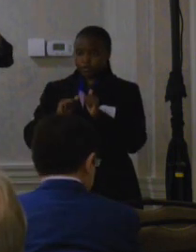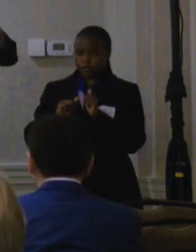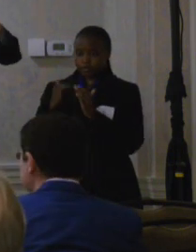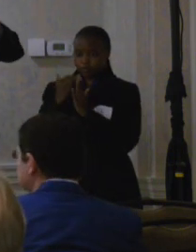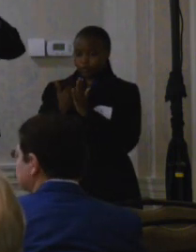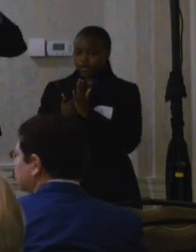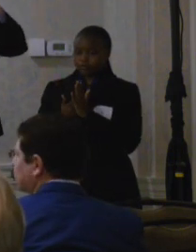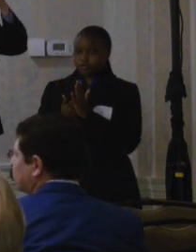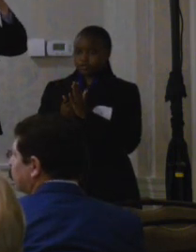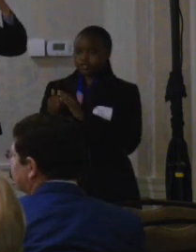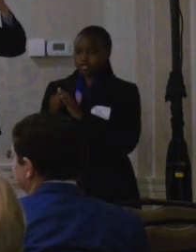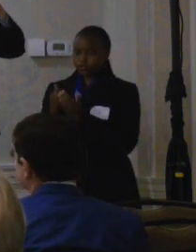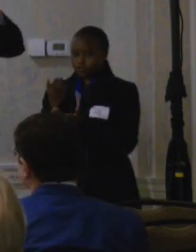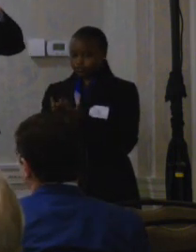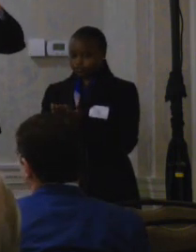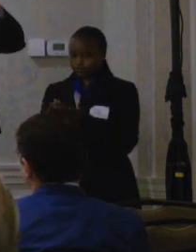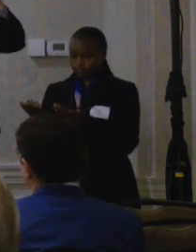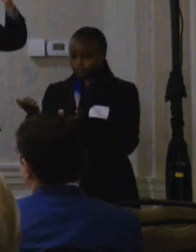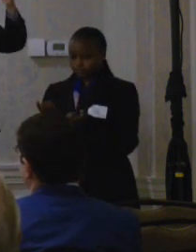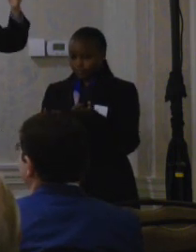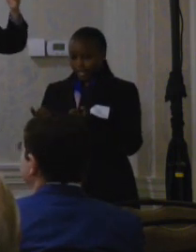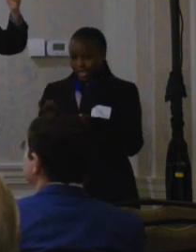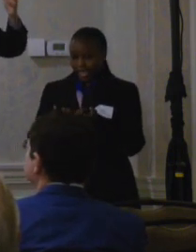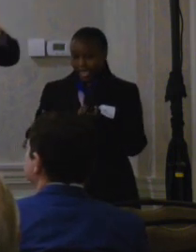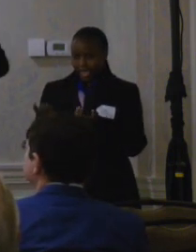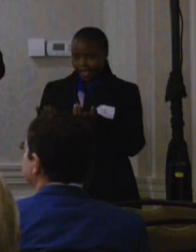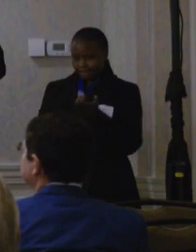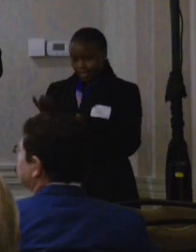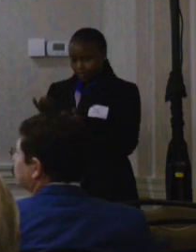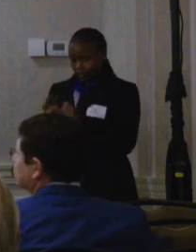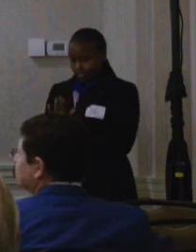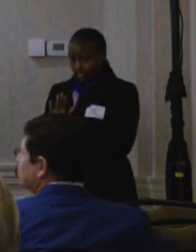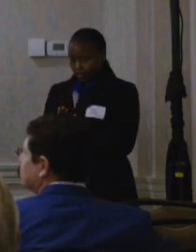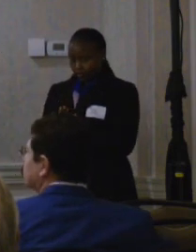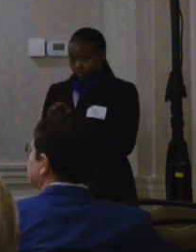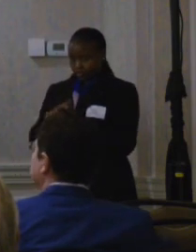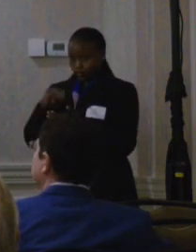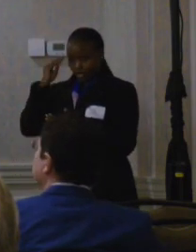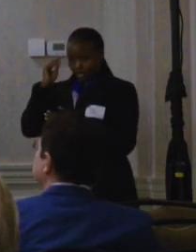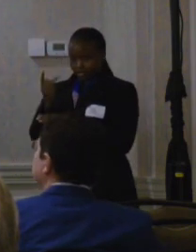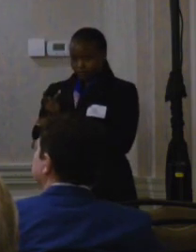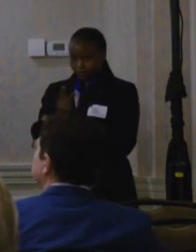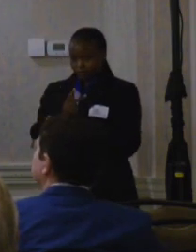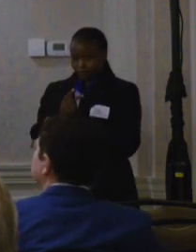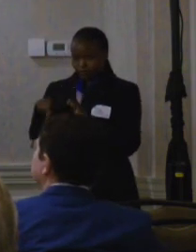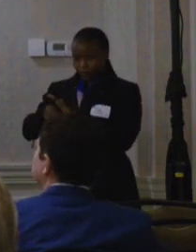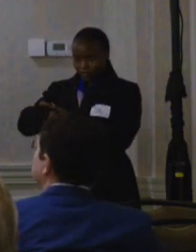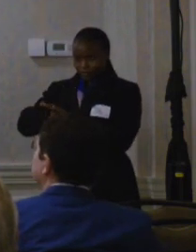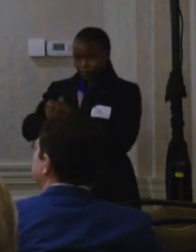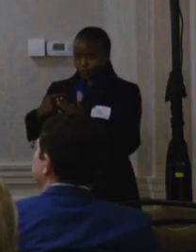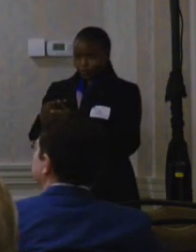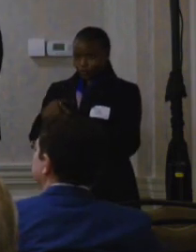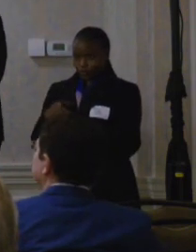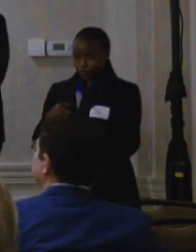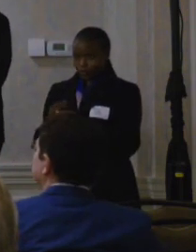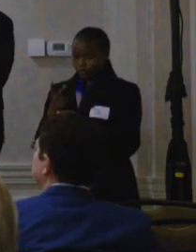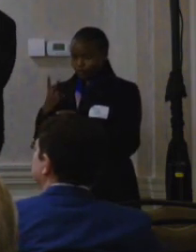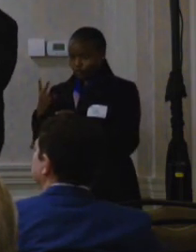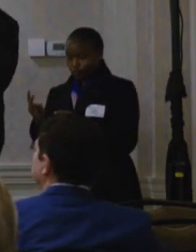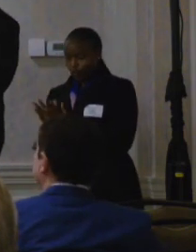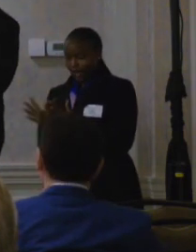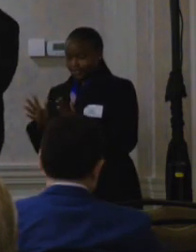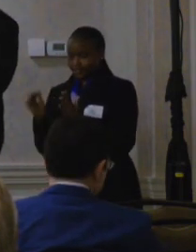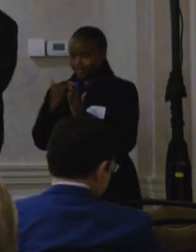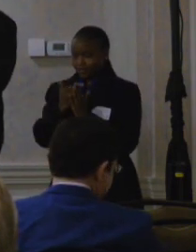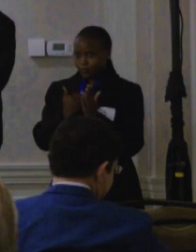evaluated, that we learned those principles from, to these at-scale programs. What we find is